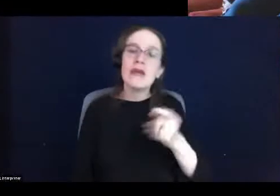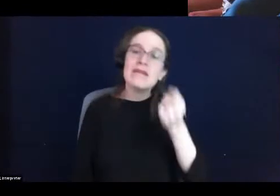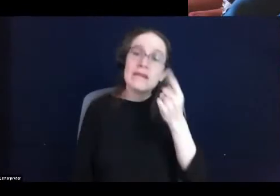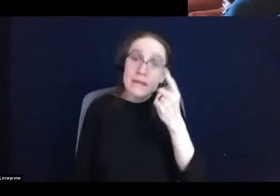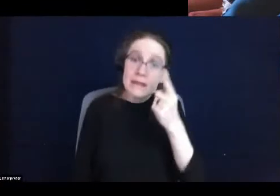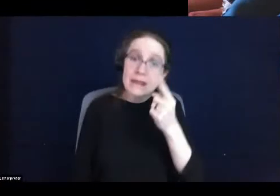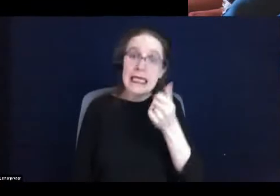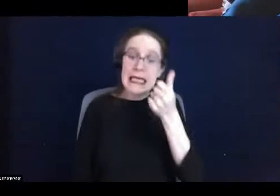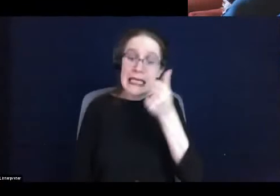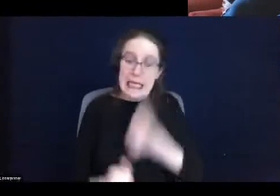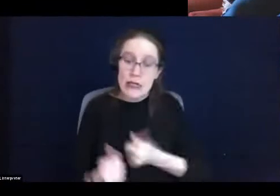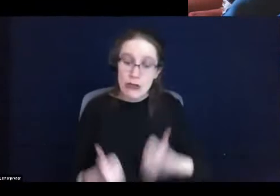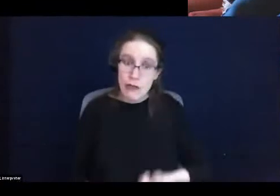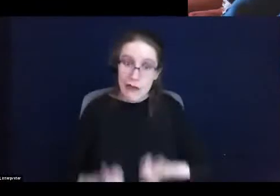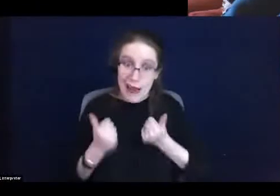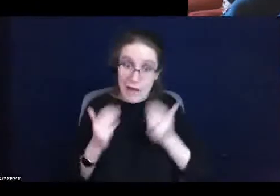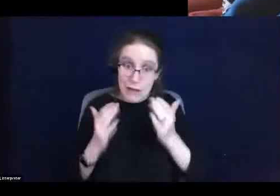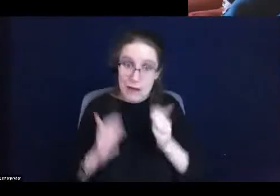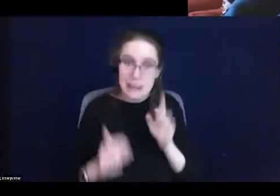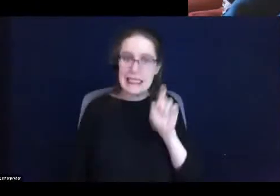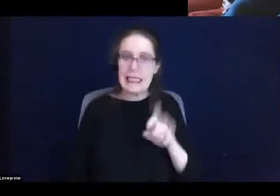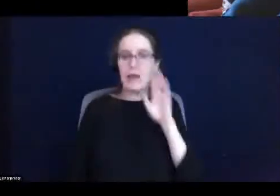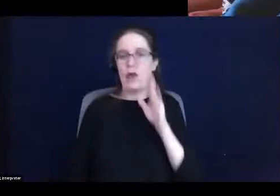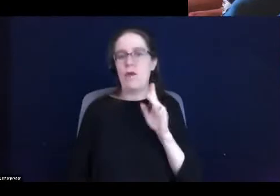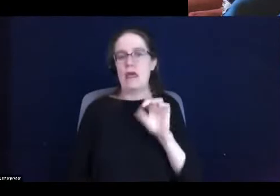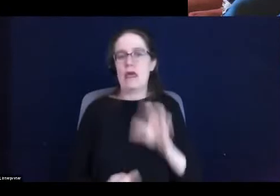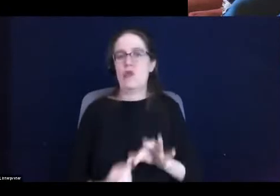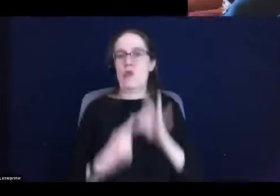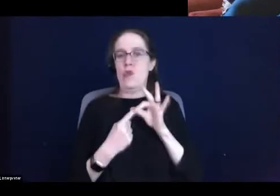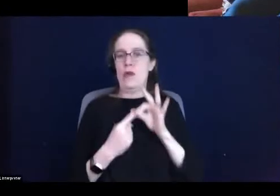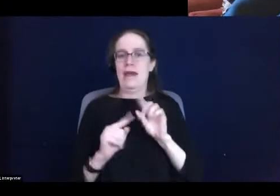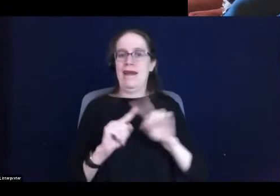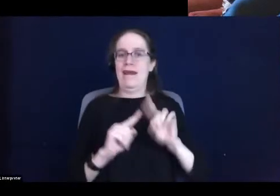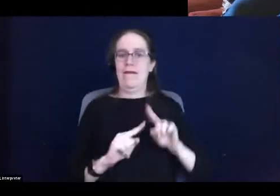going to be unique and different depending on what situation they're facing.